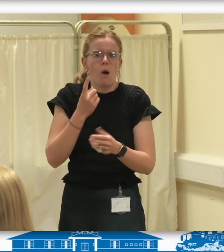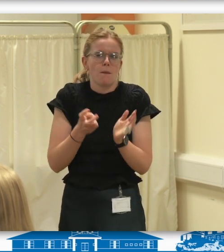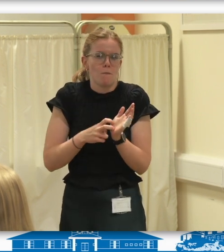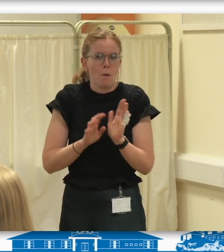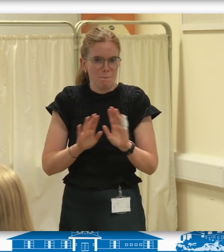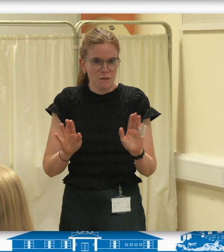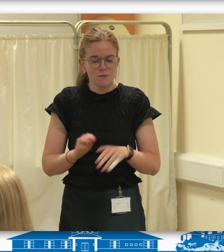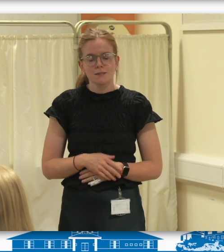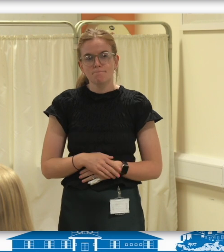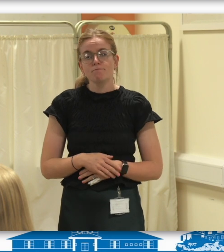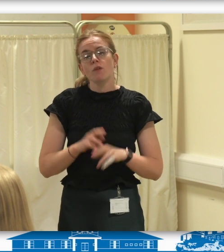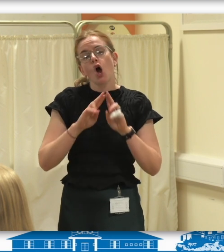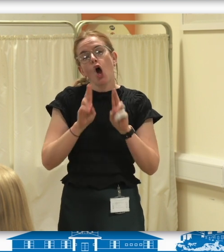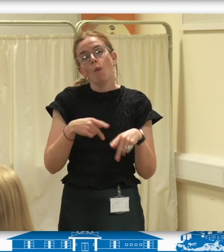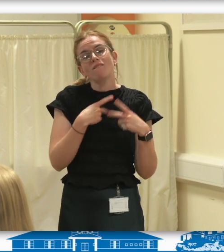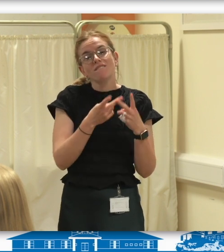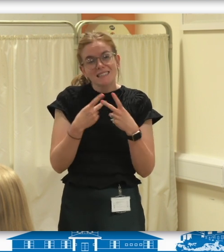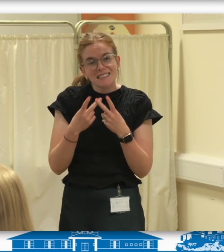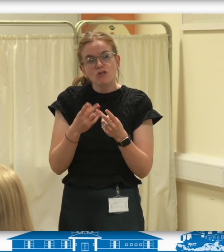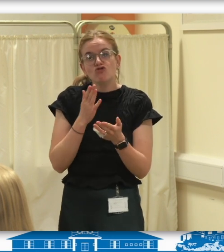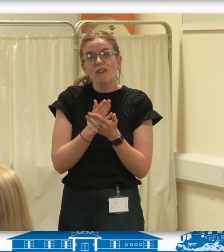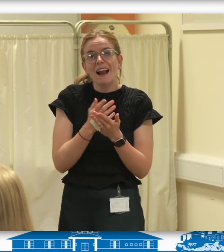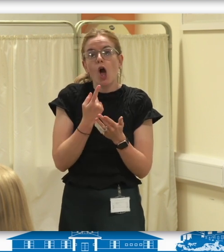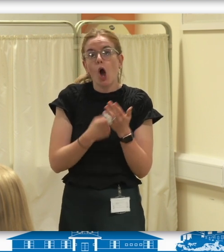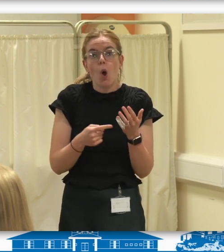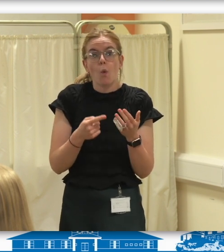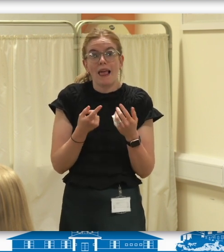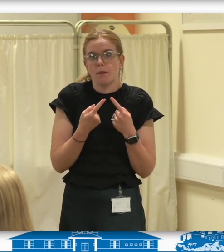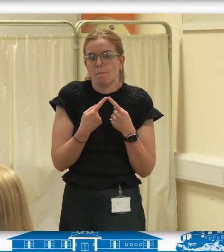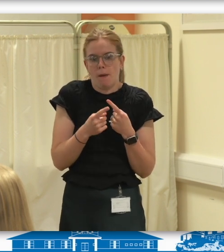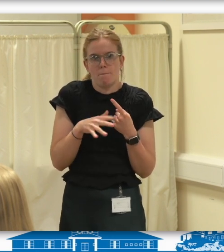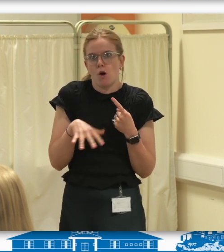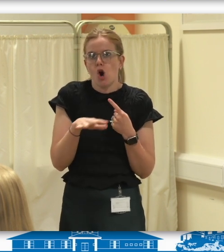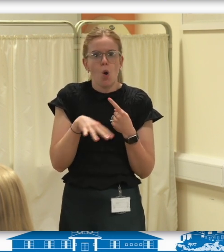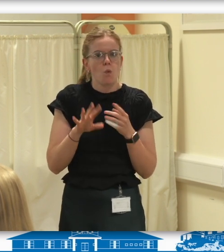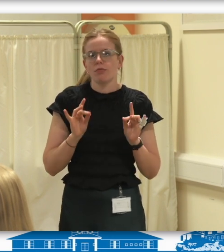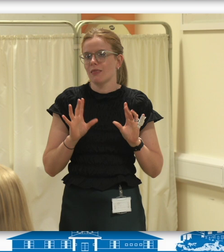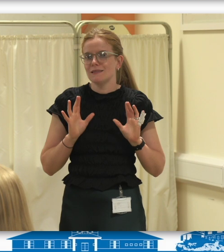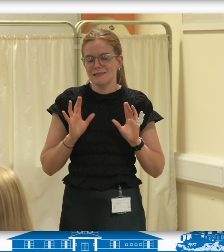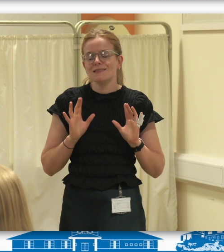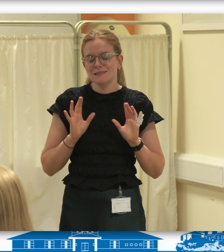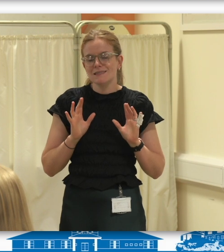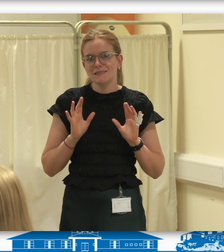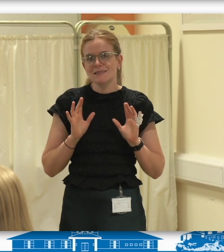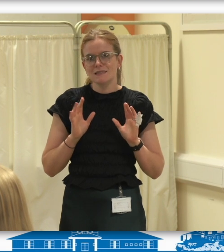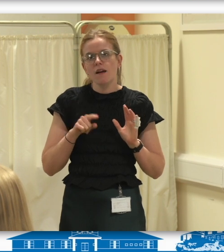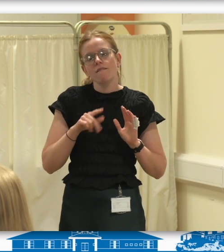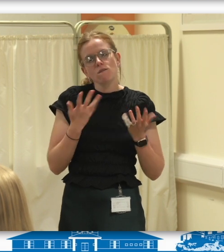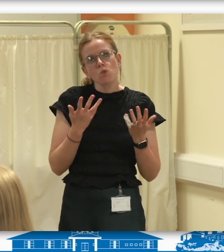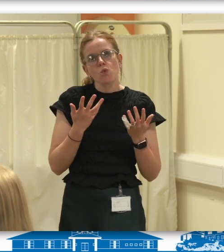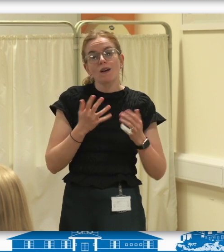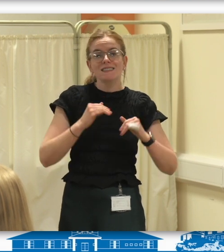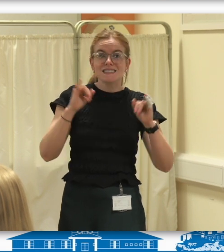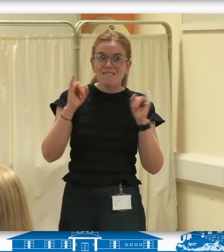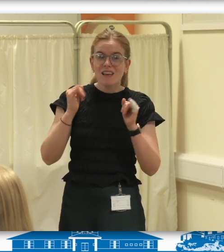Home visits are generally limited to the local area and are for very severe or very